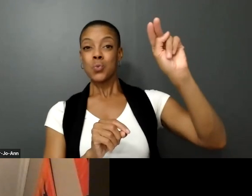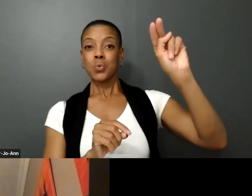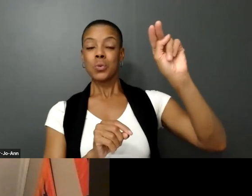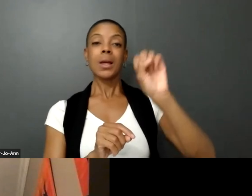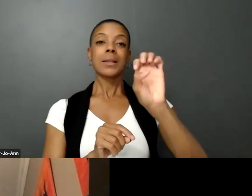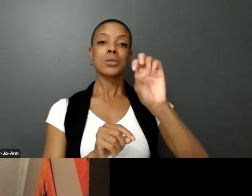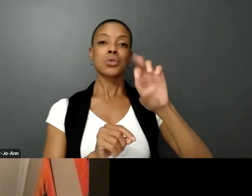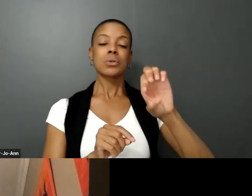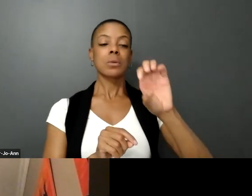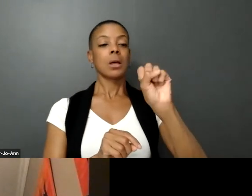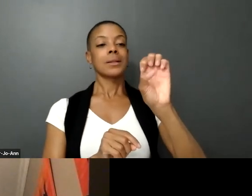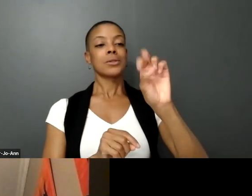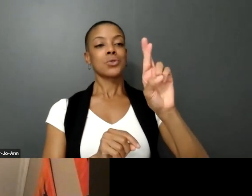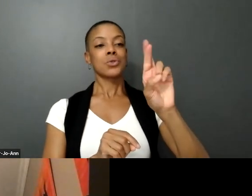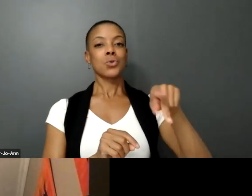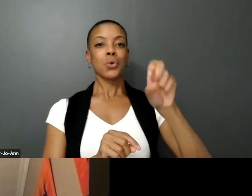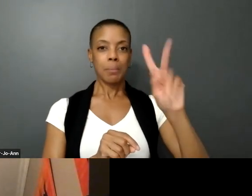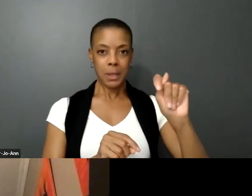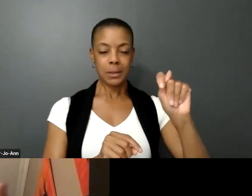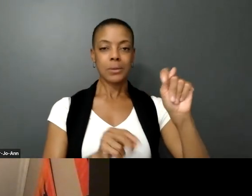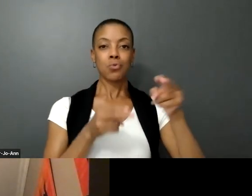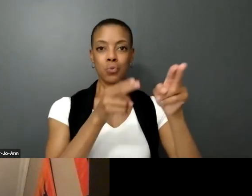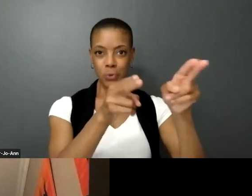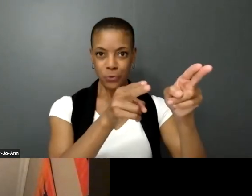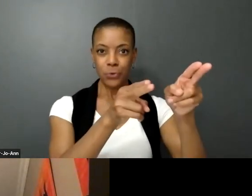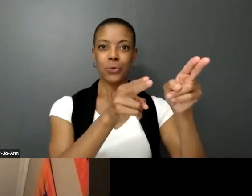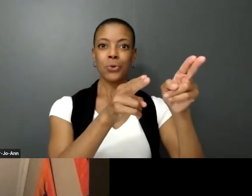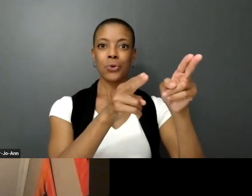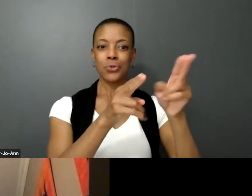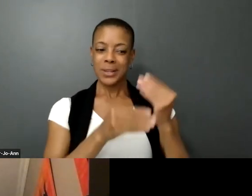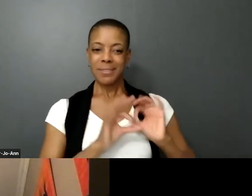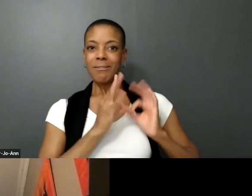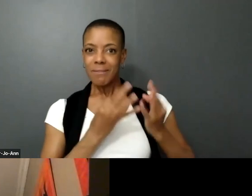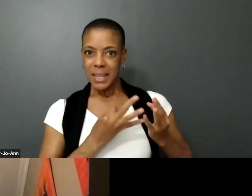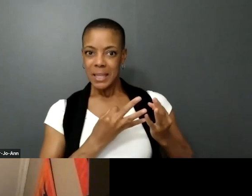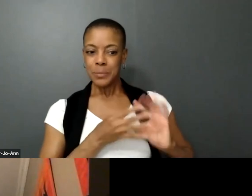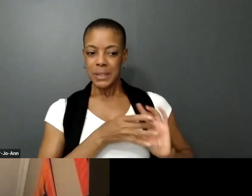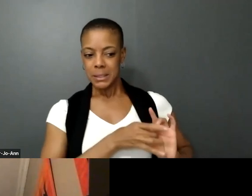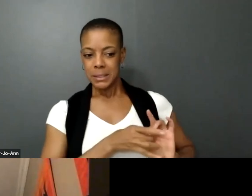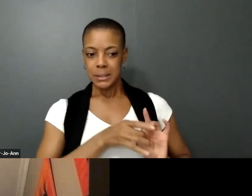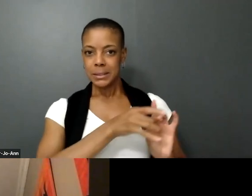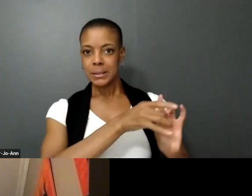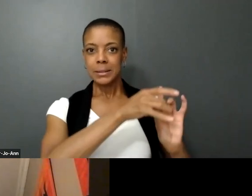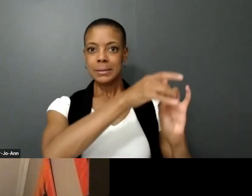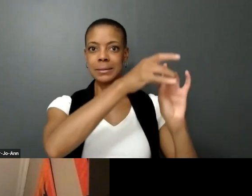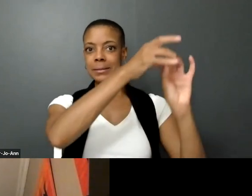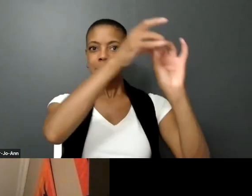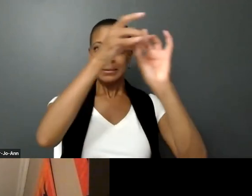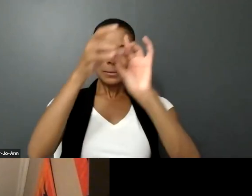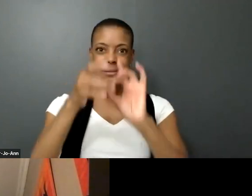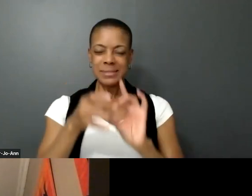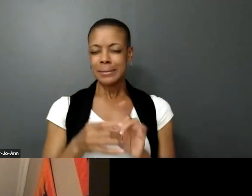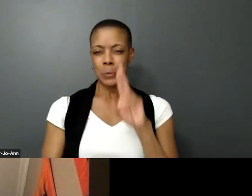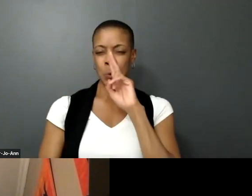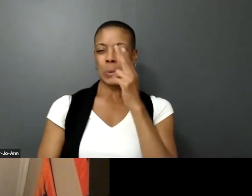River, there's this sort of familial link between a lot of us, which is really